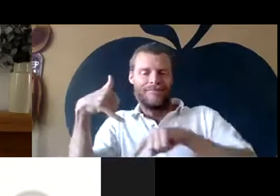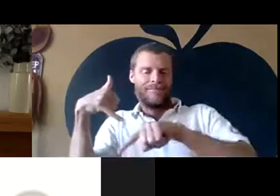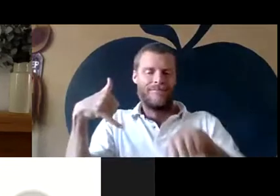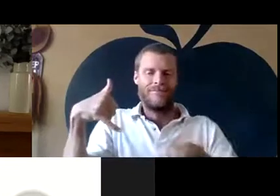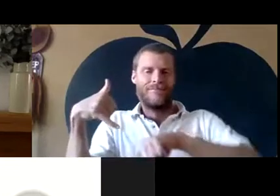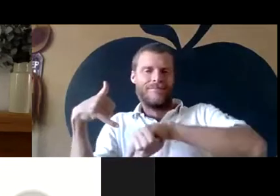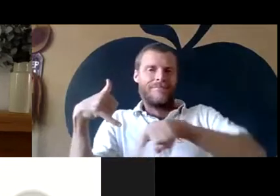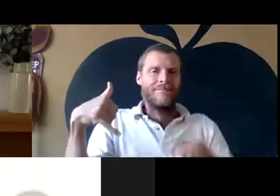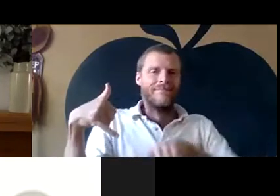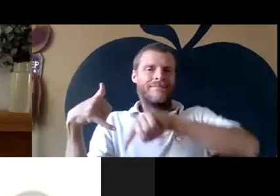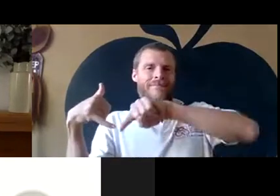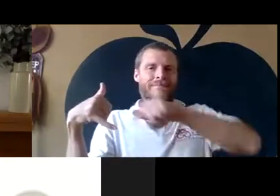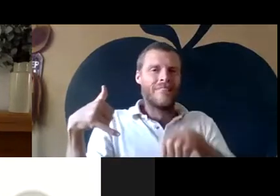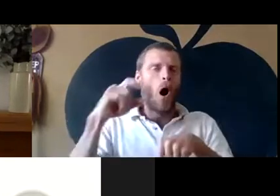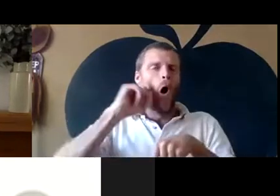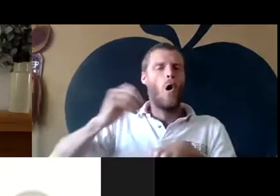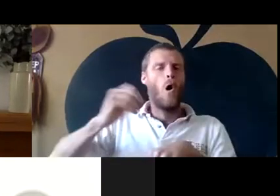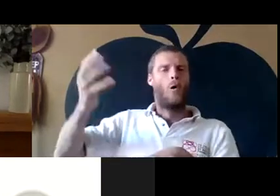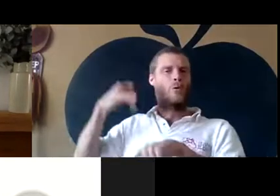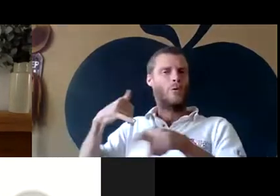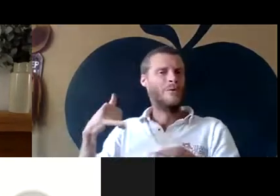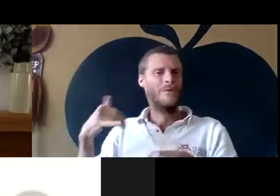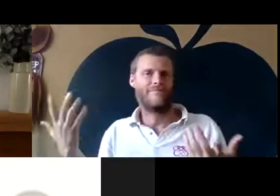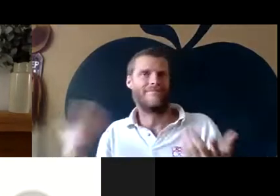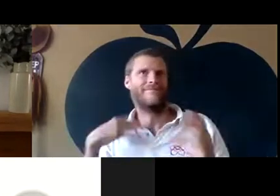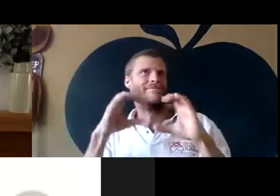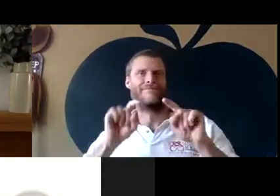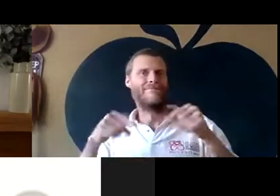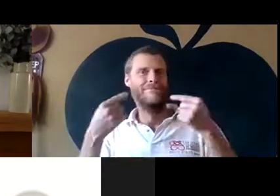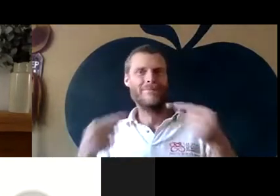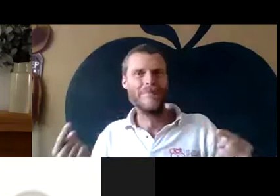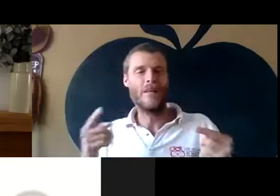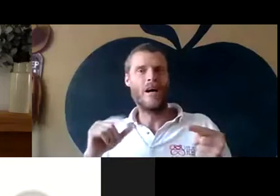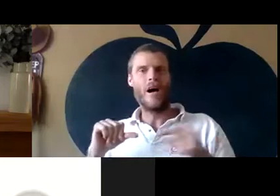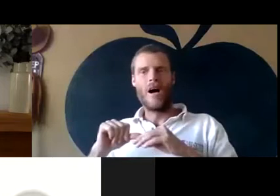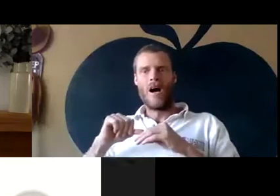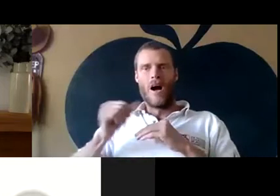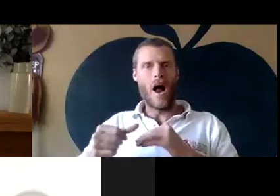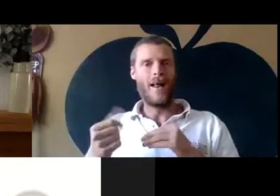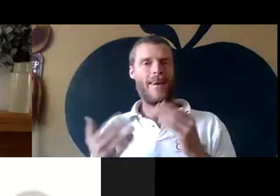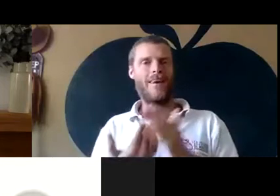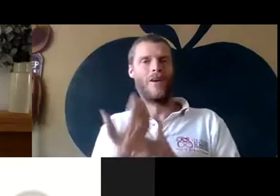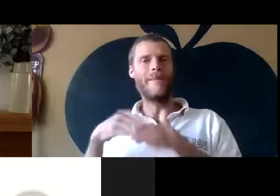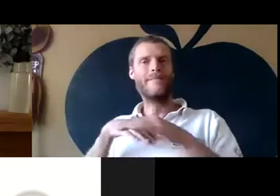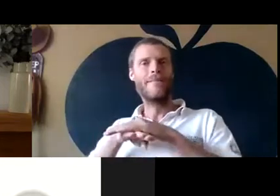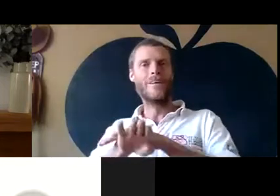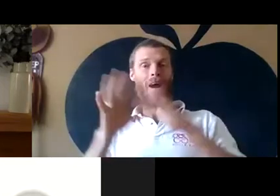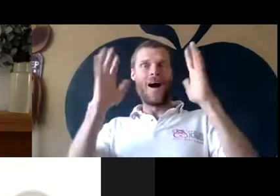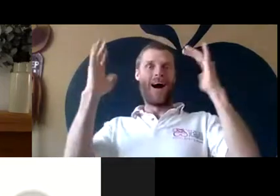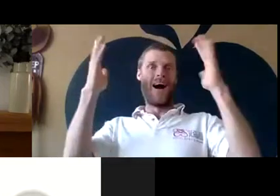a friend of mine to phone for me on the old landlines? I couldn't do it